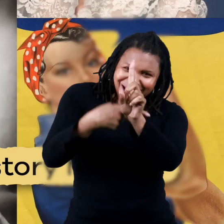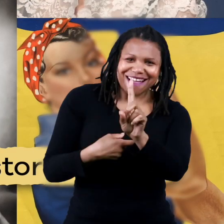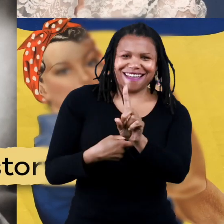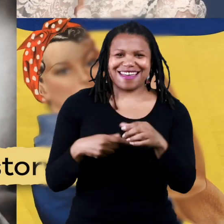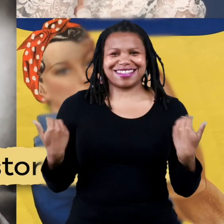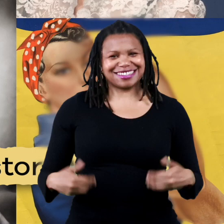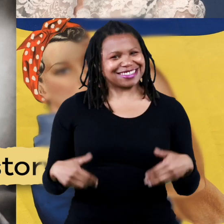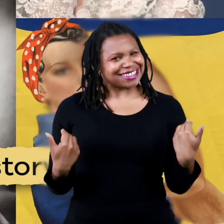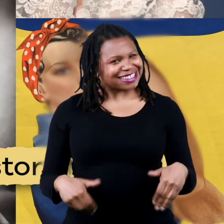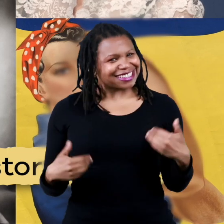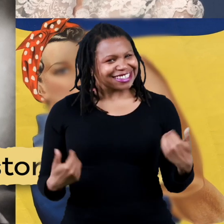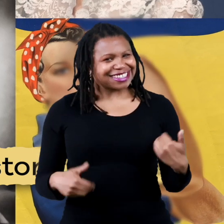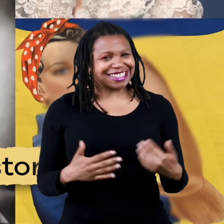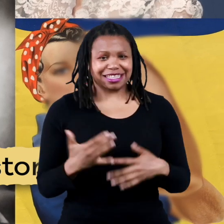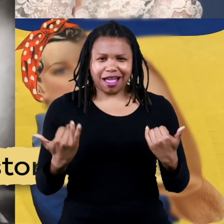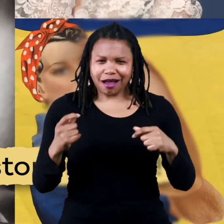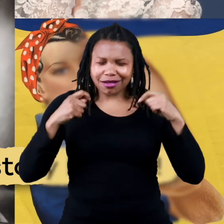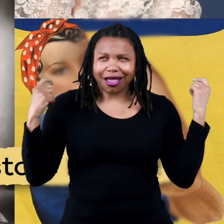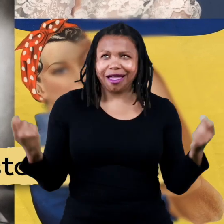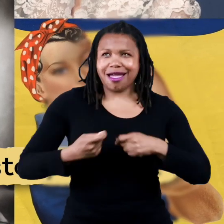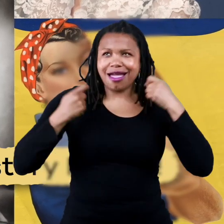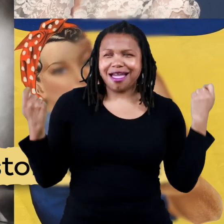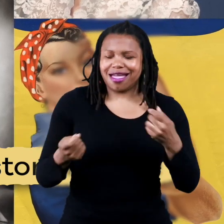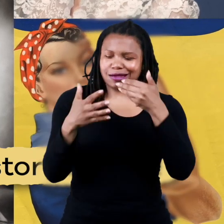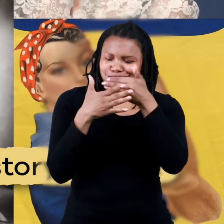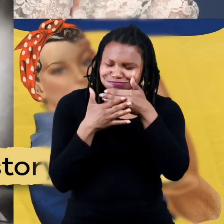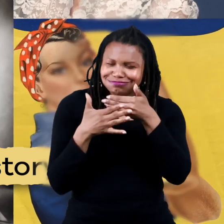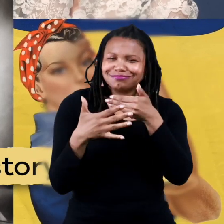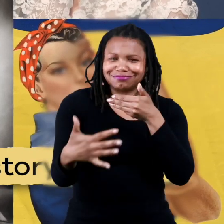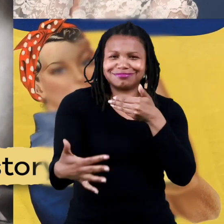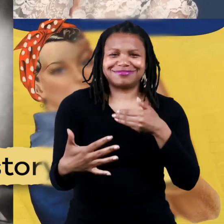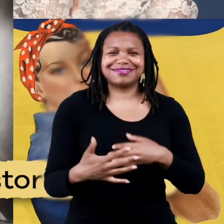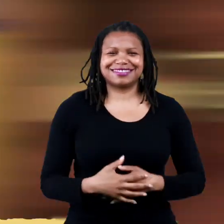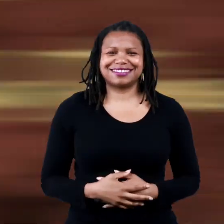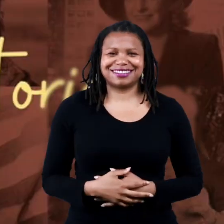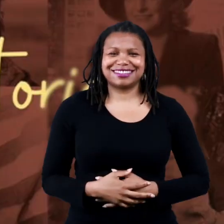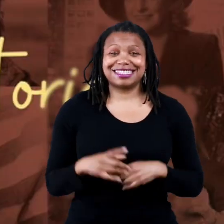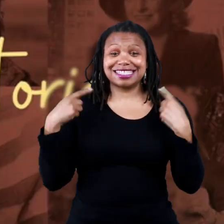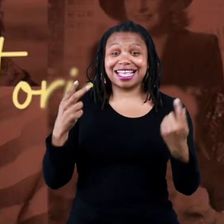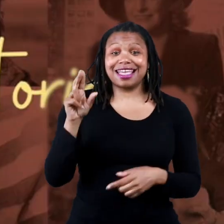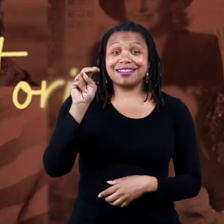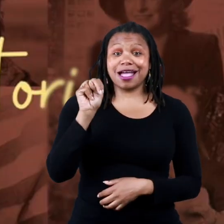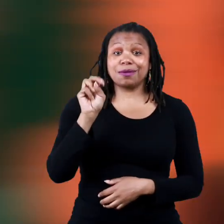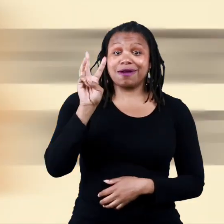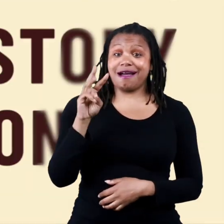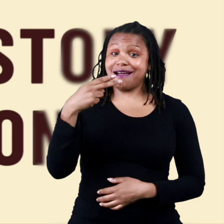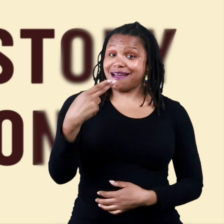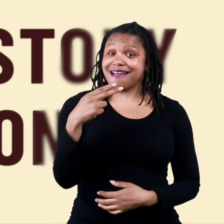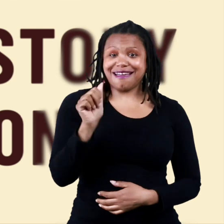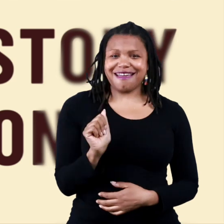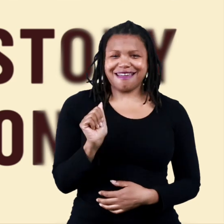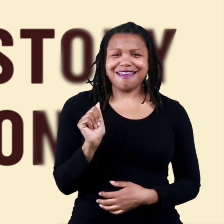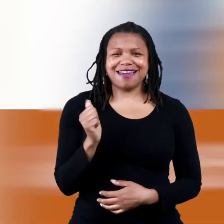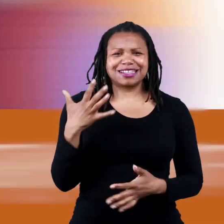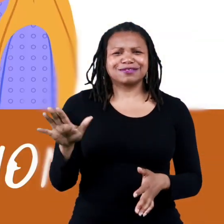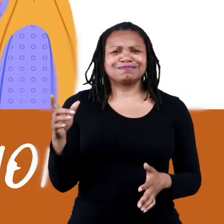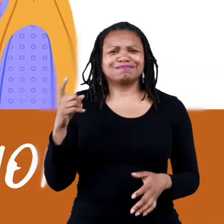Women's History Month. It has been celebrated that way ever since. Since then, the